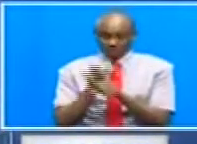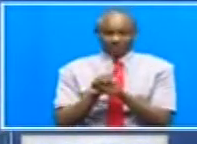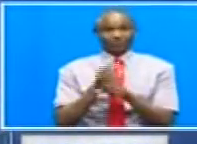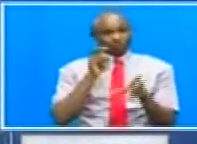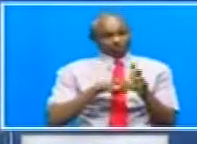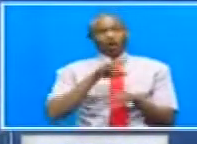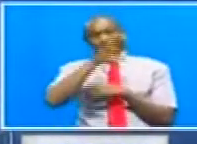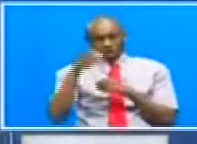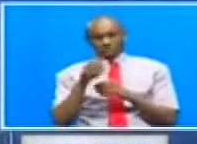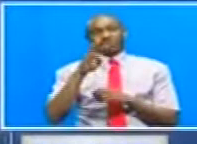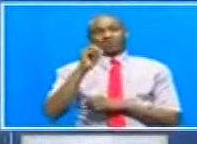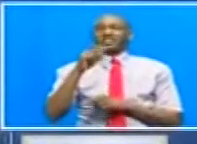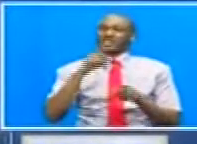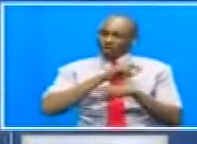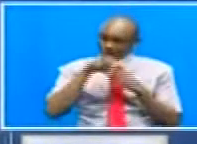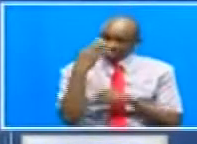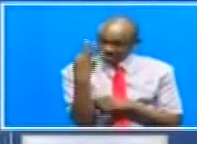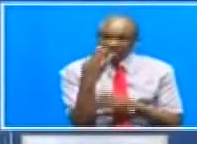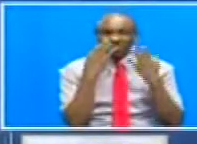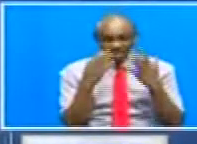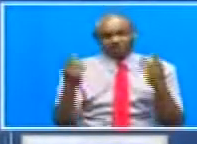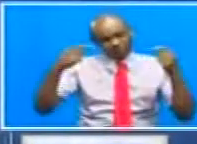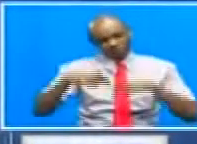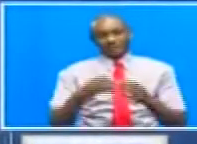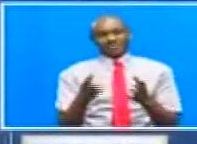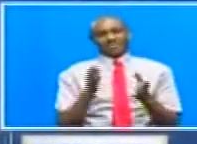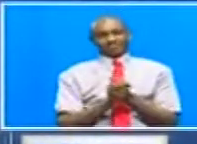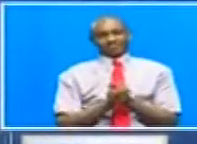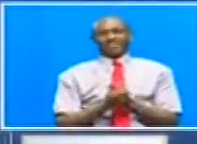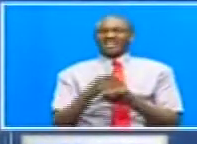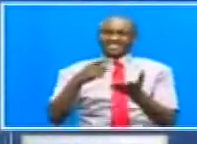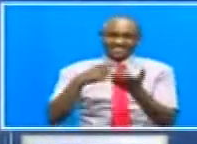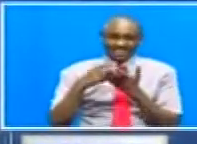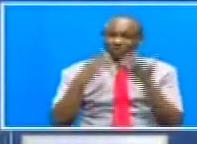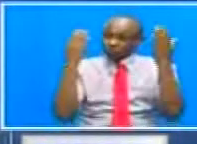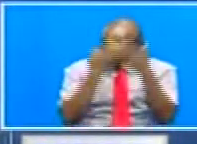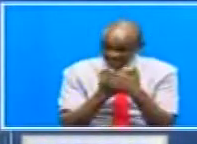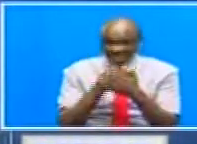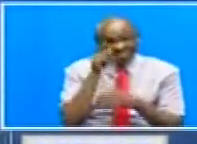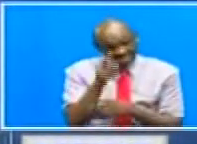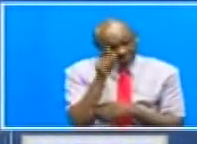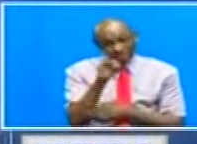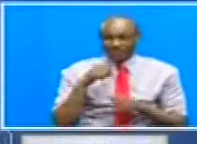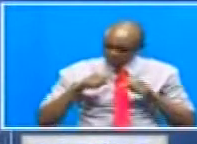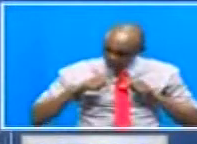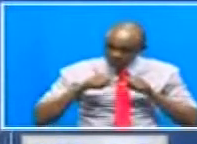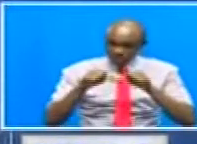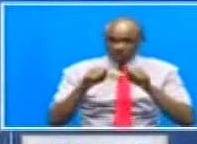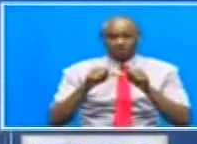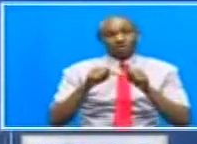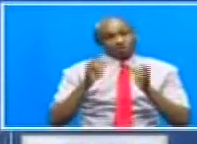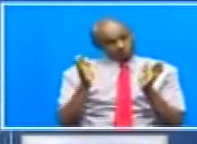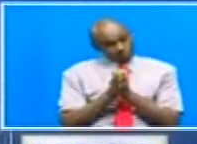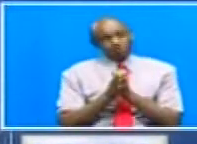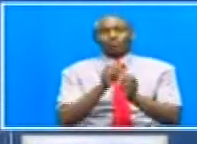well as you, Maura Shege, and Abdul Kadir Khale from the National Lands Commission. Of course, the discussion tonight is one that should keep going with respect to